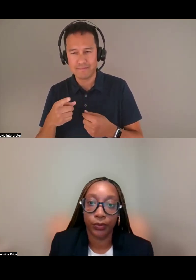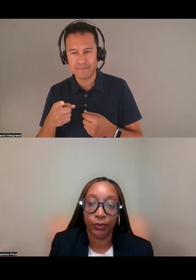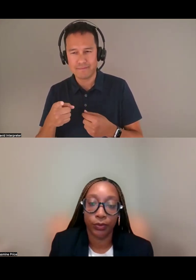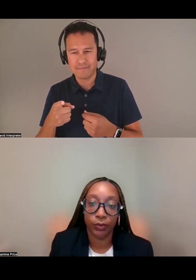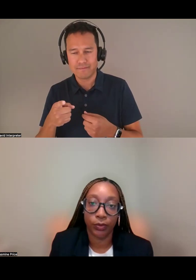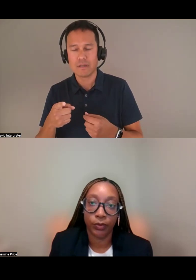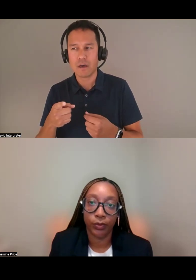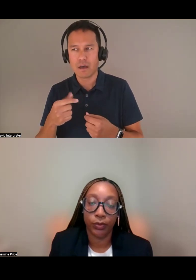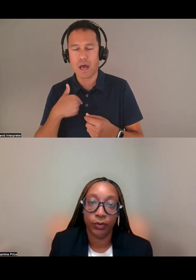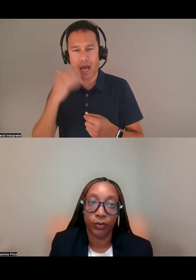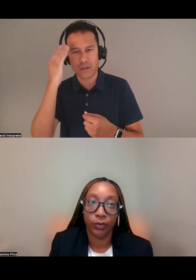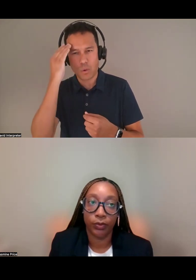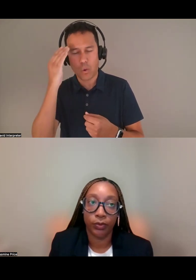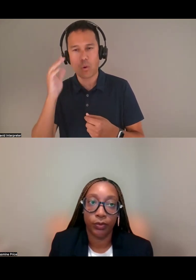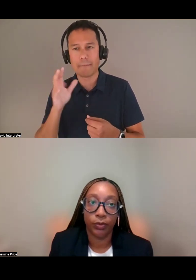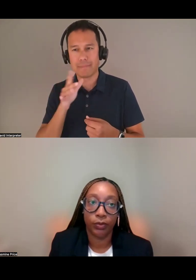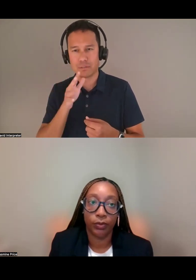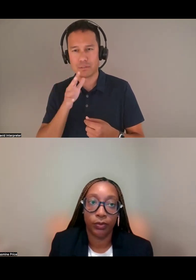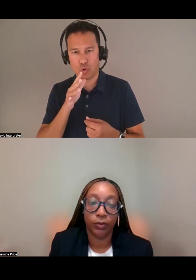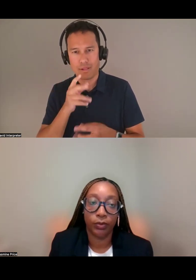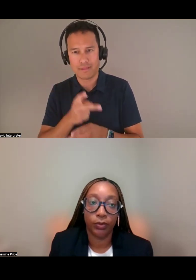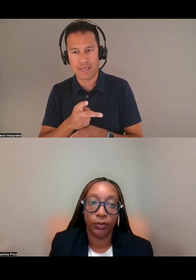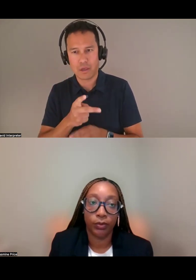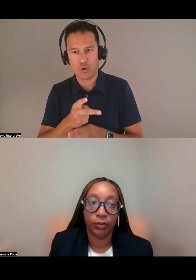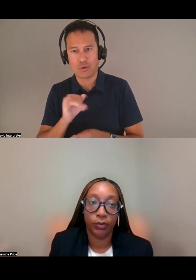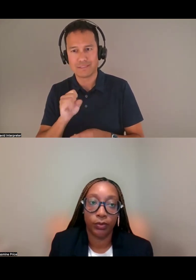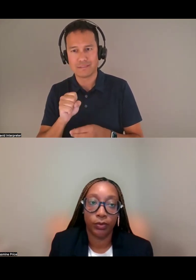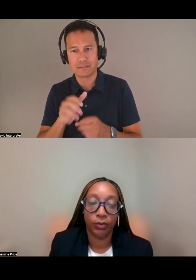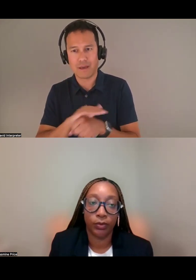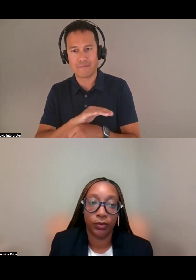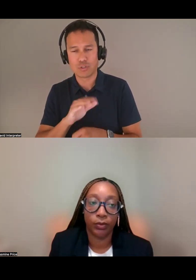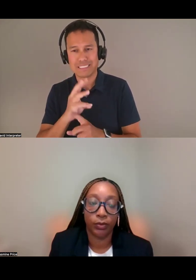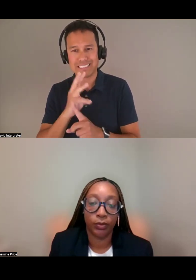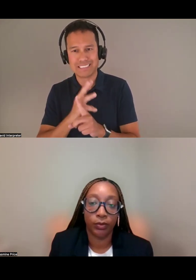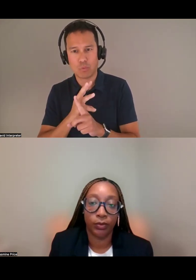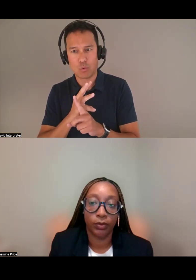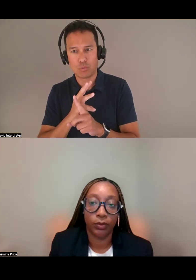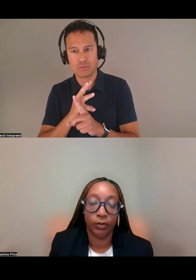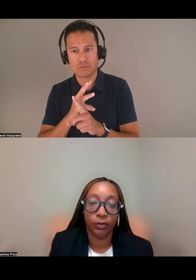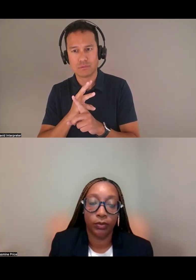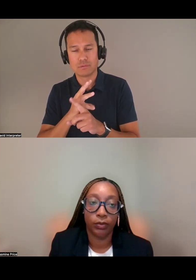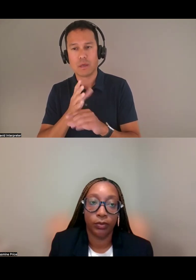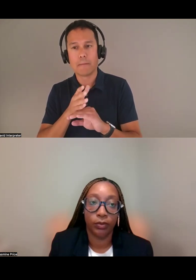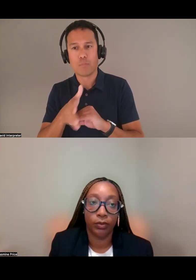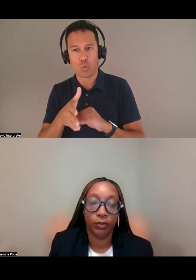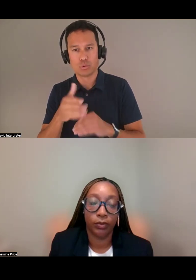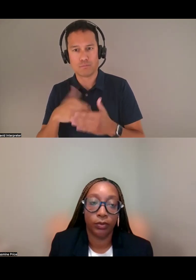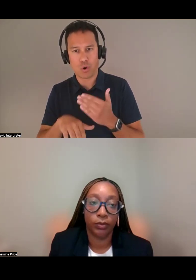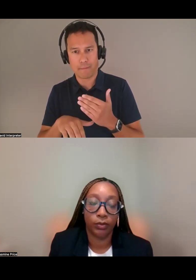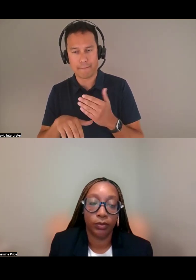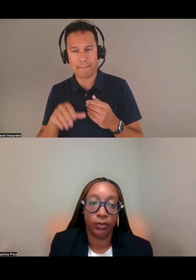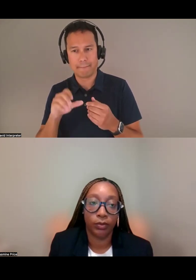I know maternal care is covered through 6 months postpartum, and I believe for Medicaid.